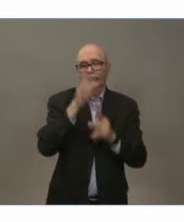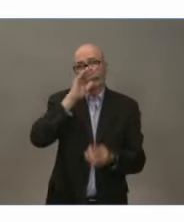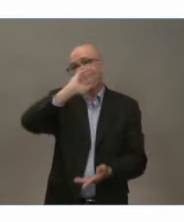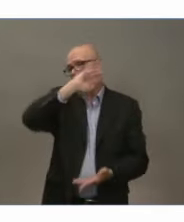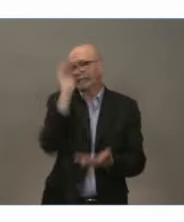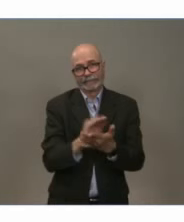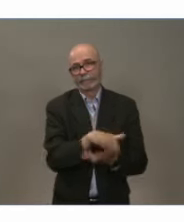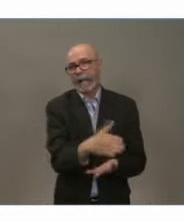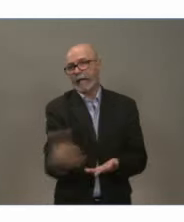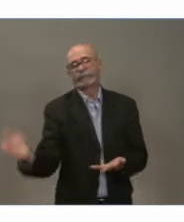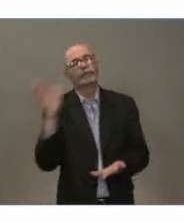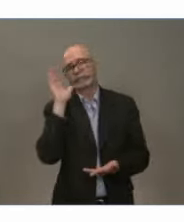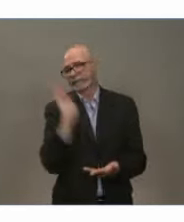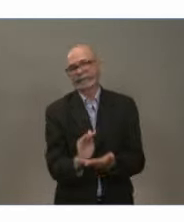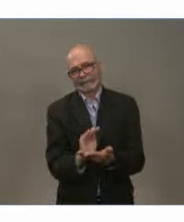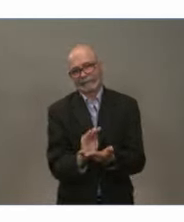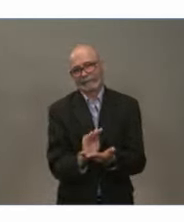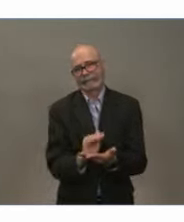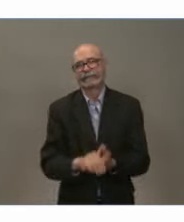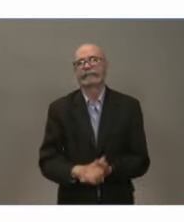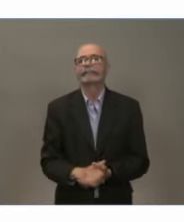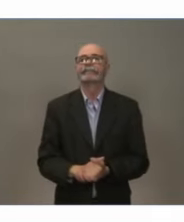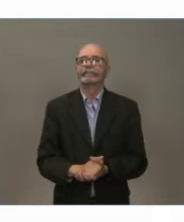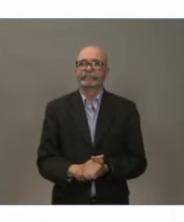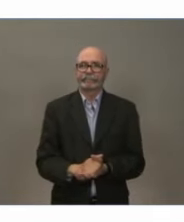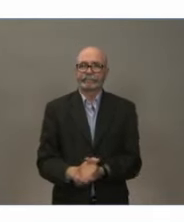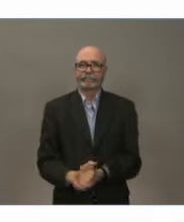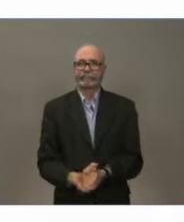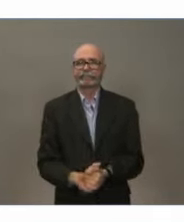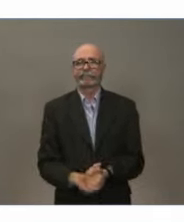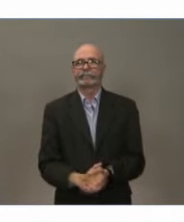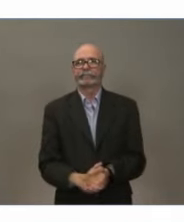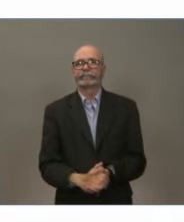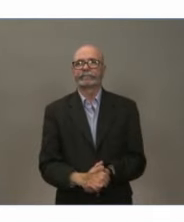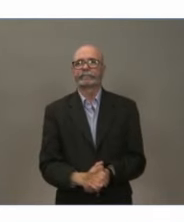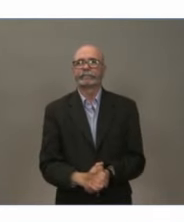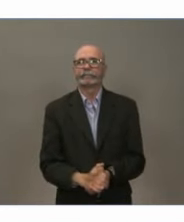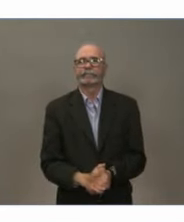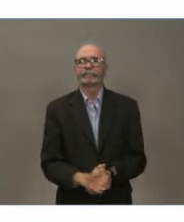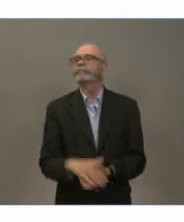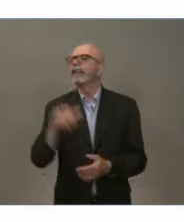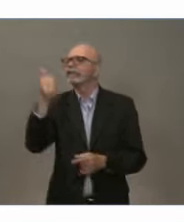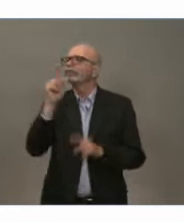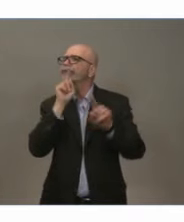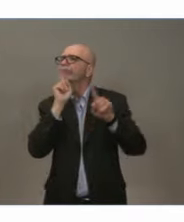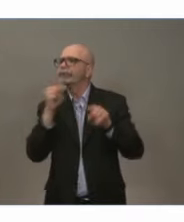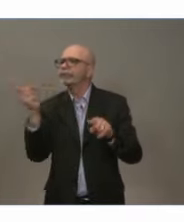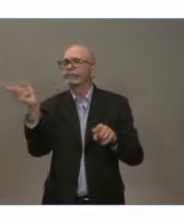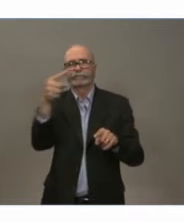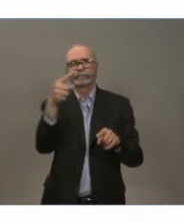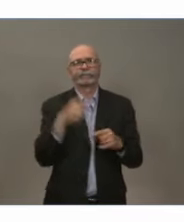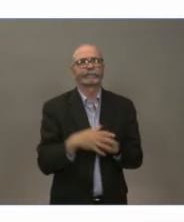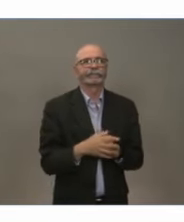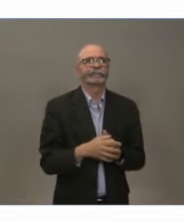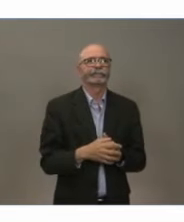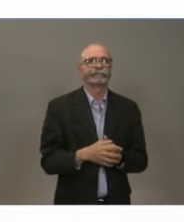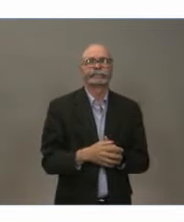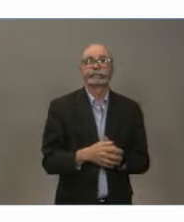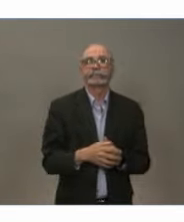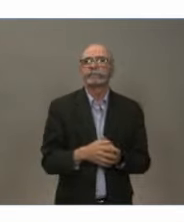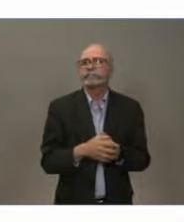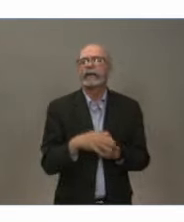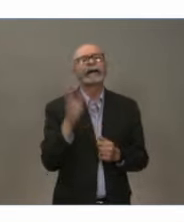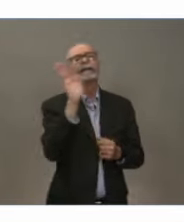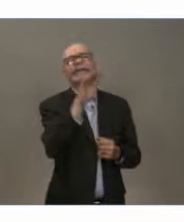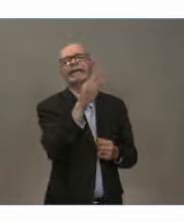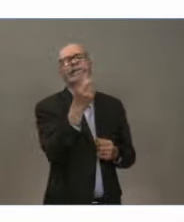are you there? Yes, can you hear me? Yep, go ahead. Yeah, Dr. Strang, Dr. Teresa Tam yesterday